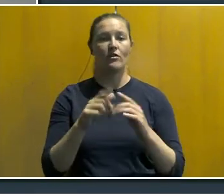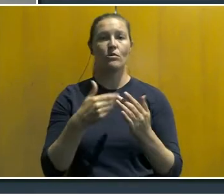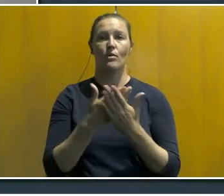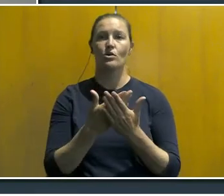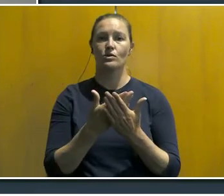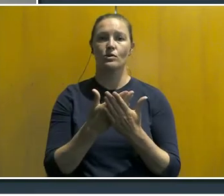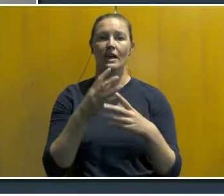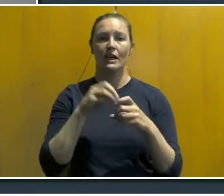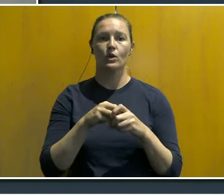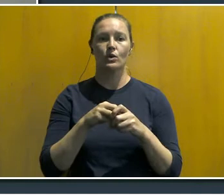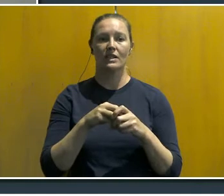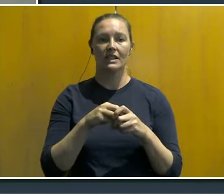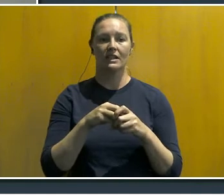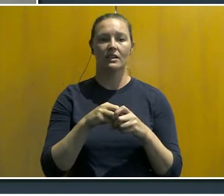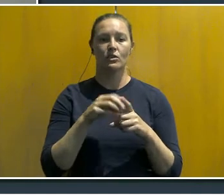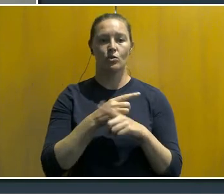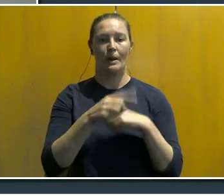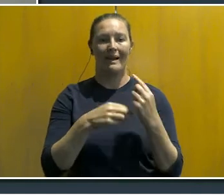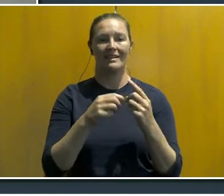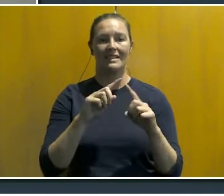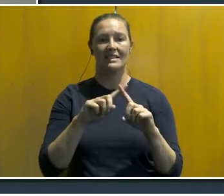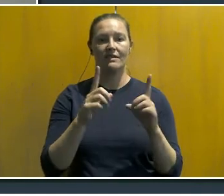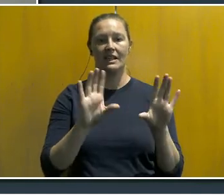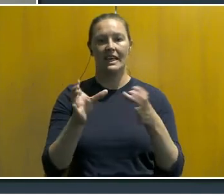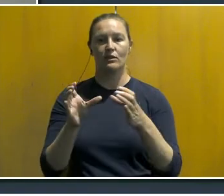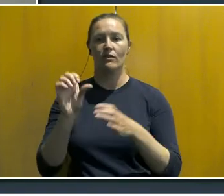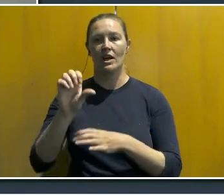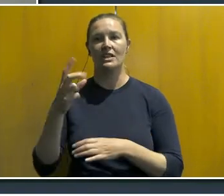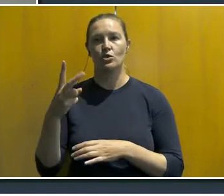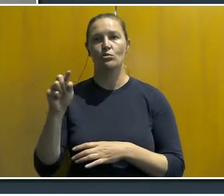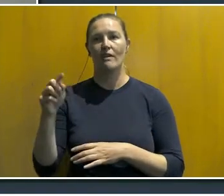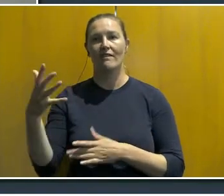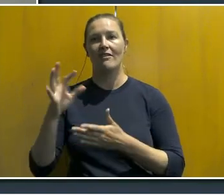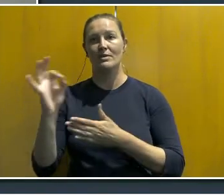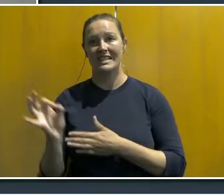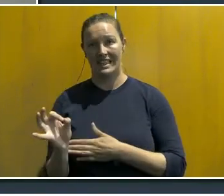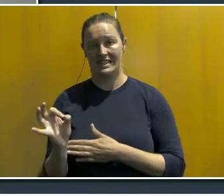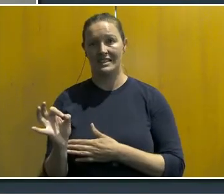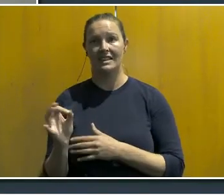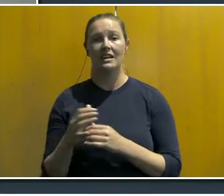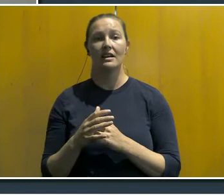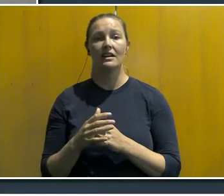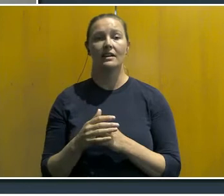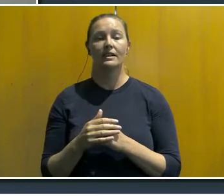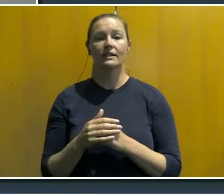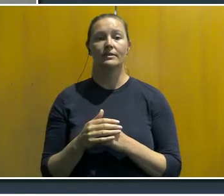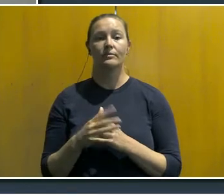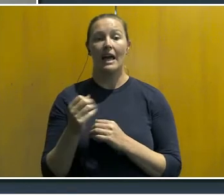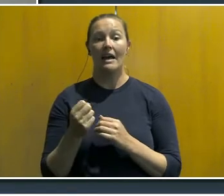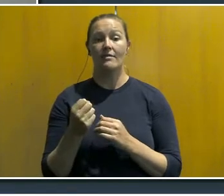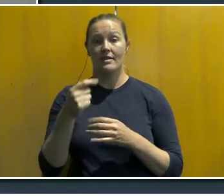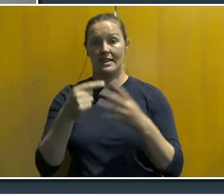the suggested differential of 92.5%, is fair and equitable, I make the following observations and